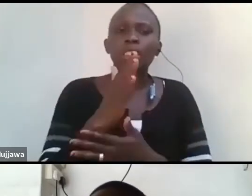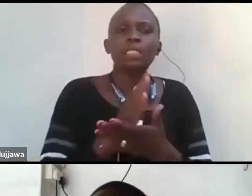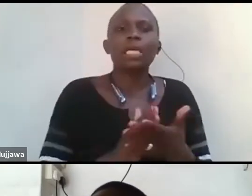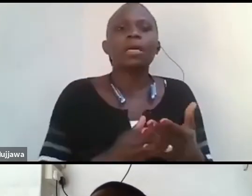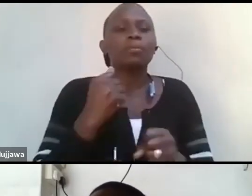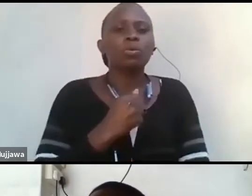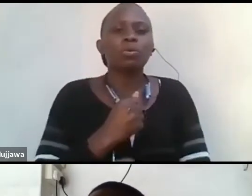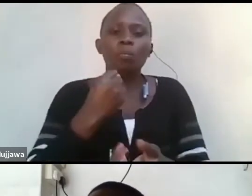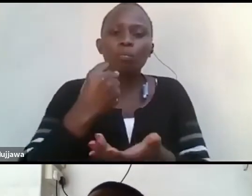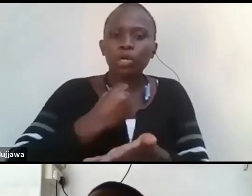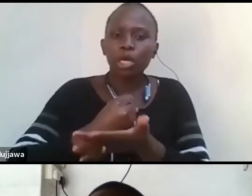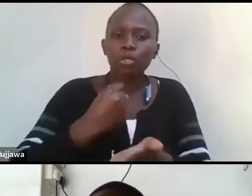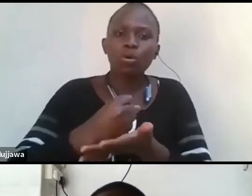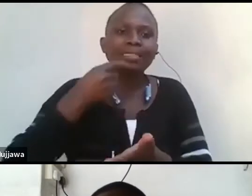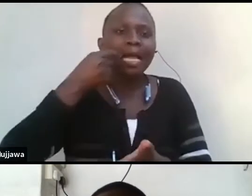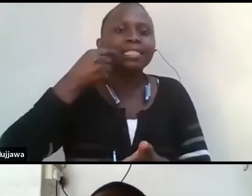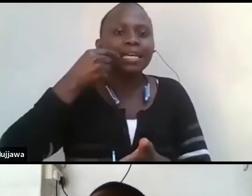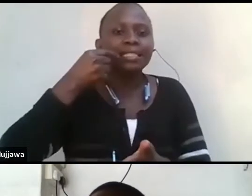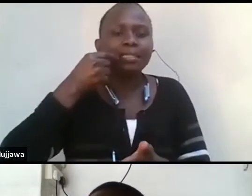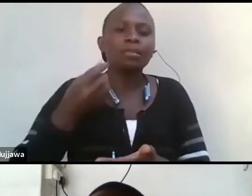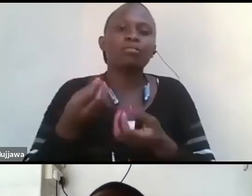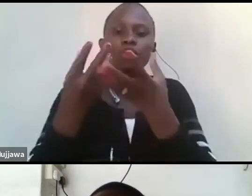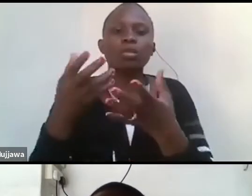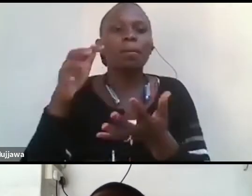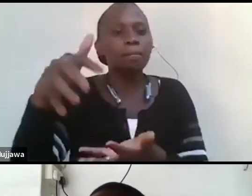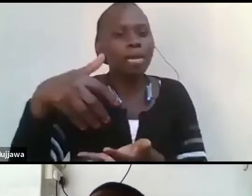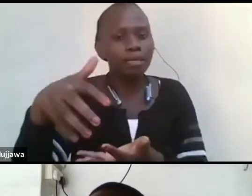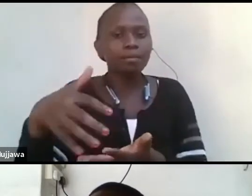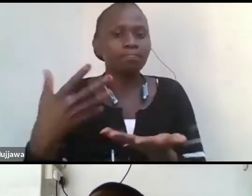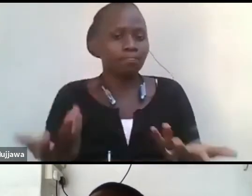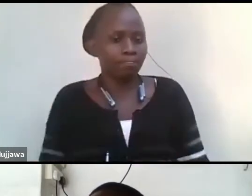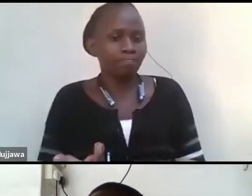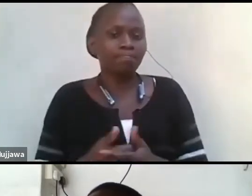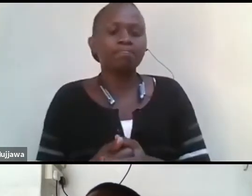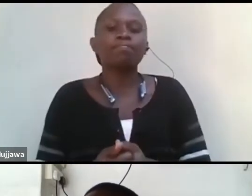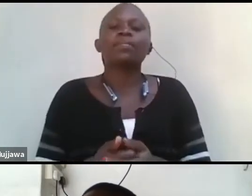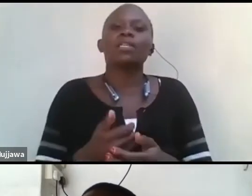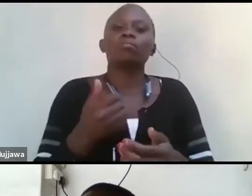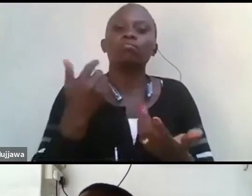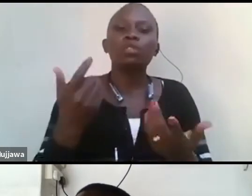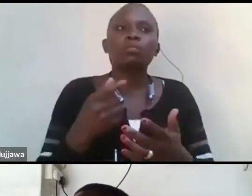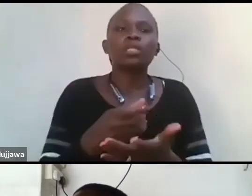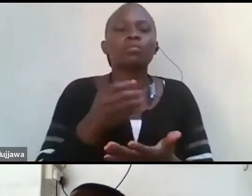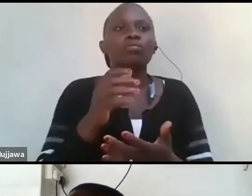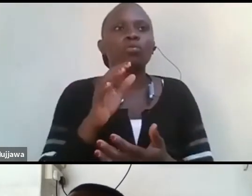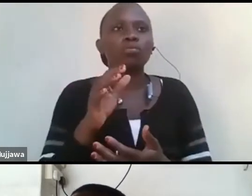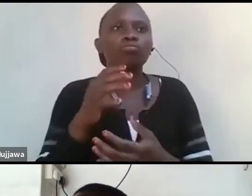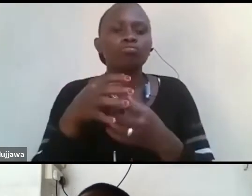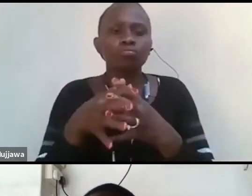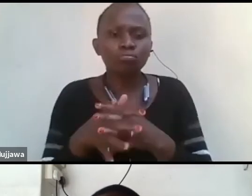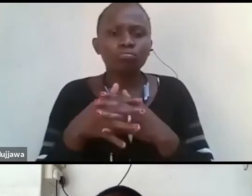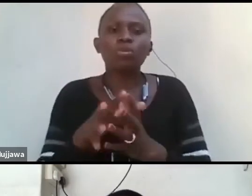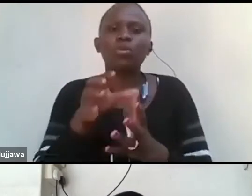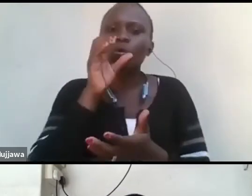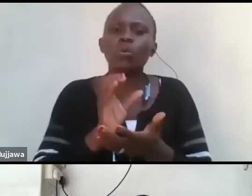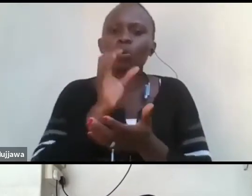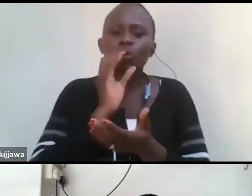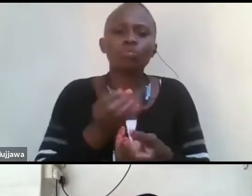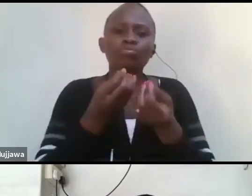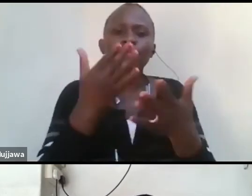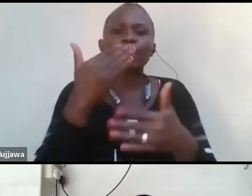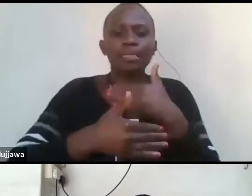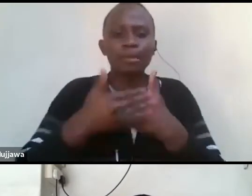crisps and supplying them to the supermarkets near their locations. Some are doing beverages and supplying them to nearby locations. And